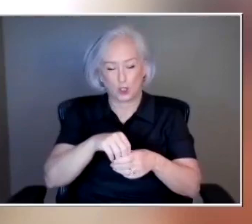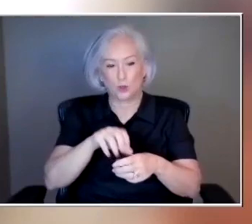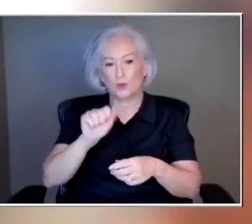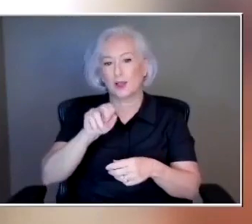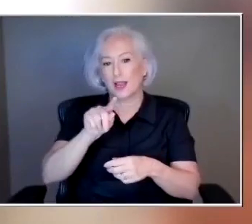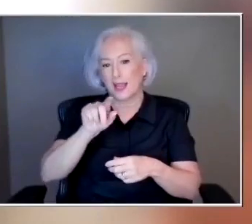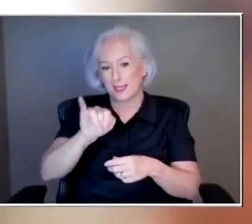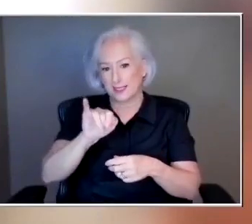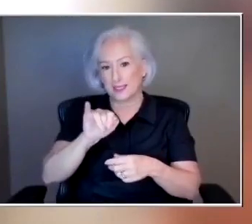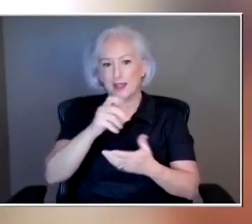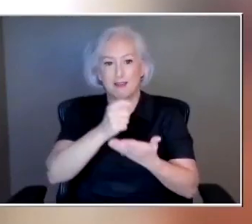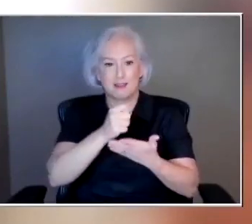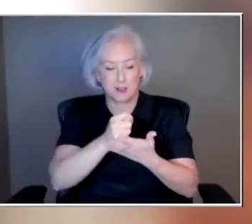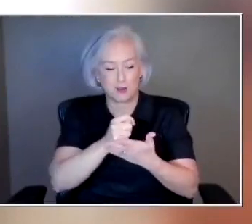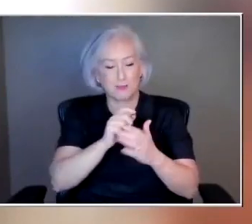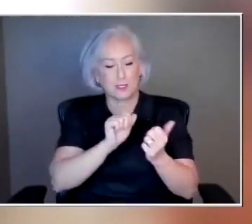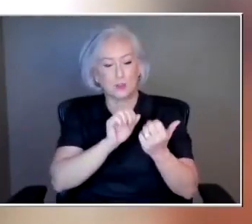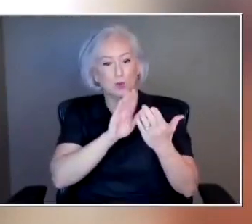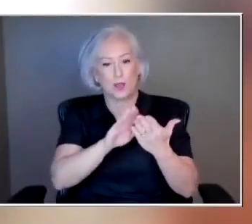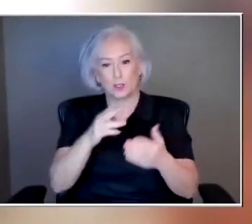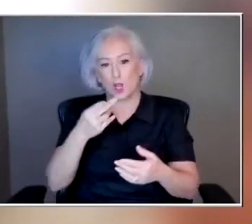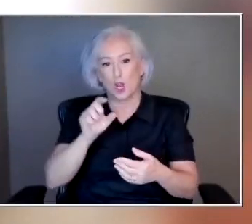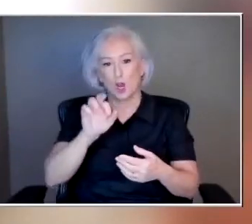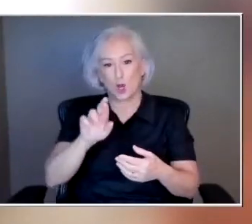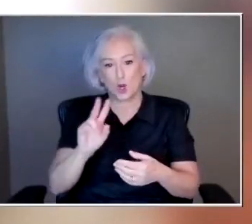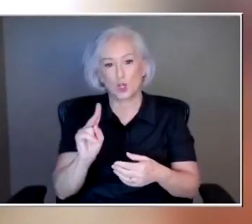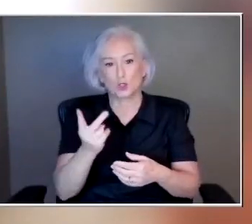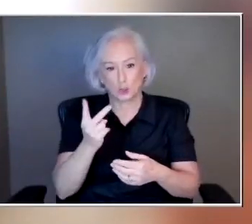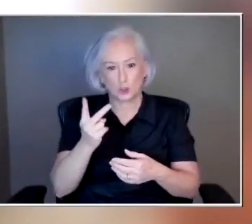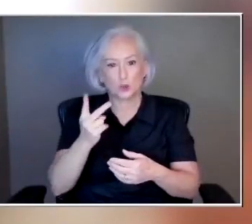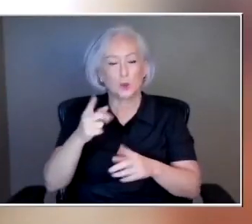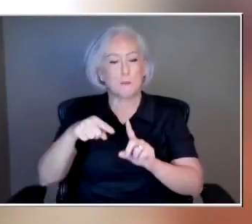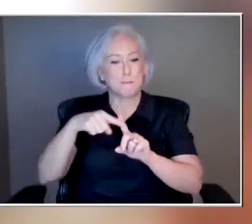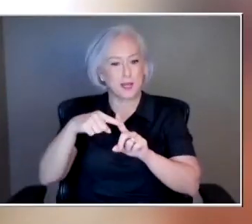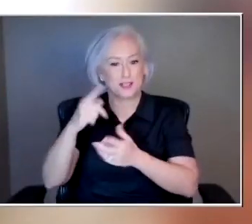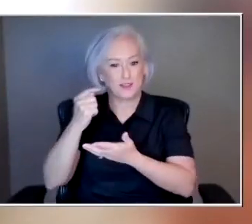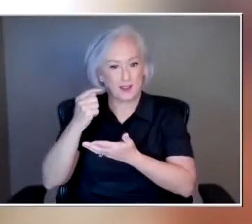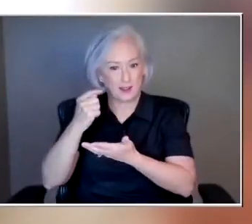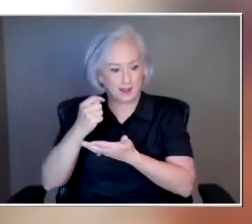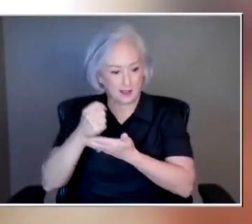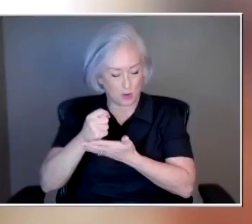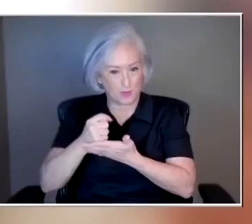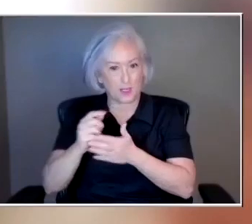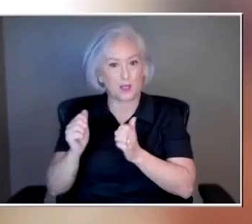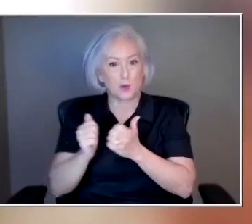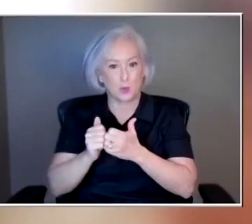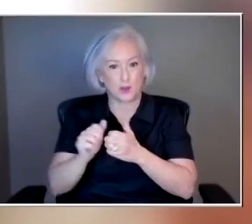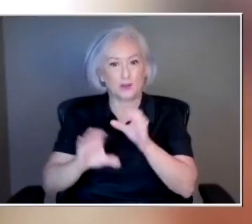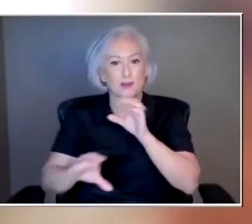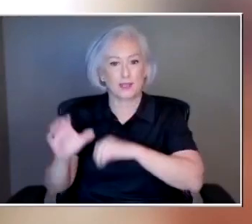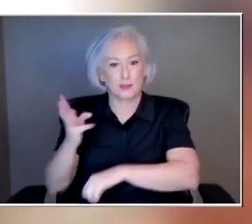would address the HER2 positive cancer along with the chemotherapy, and the other cancer that wasn't HER2 positive